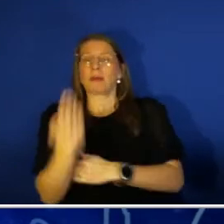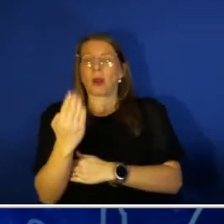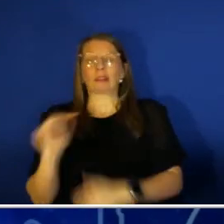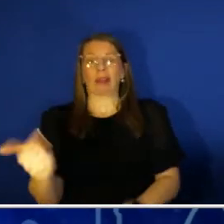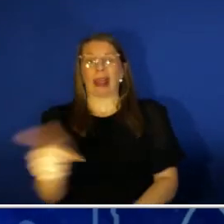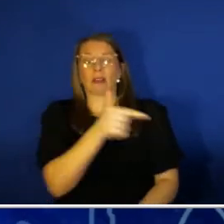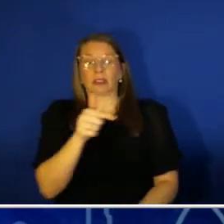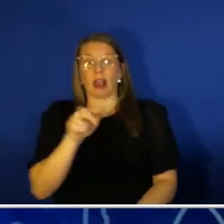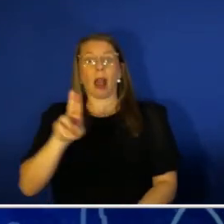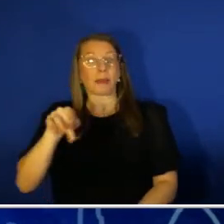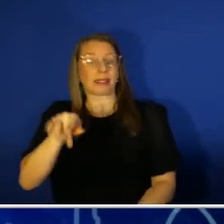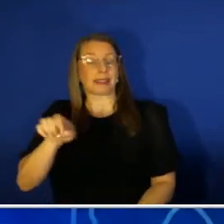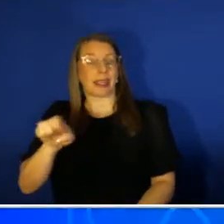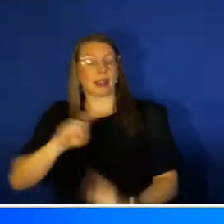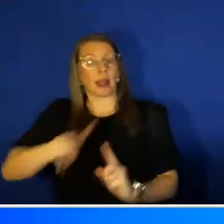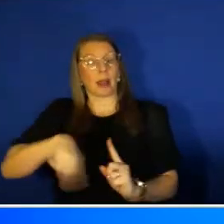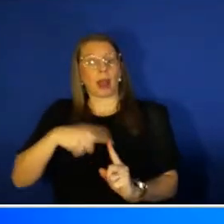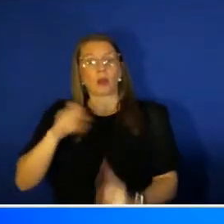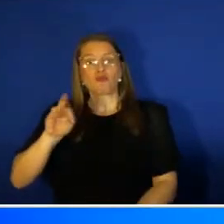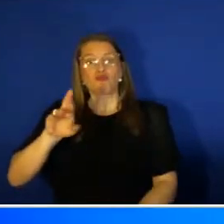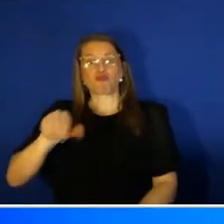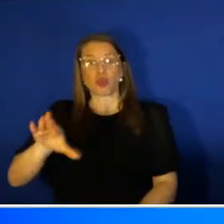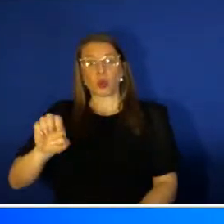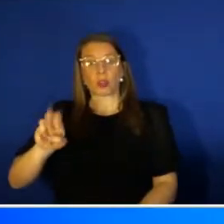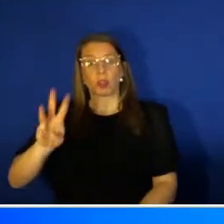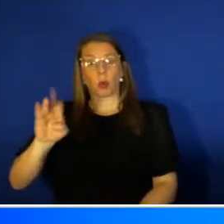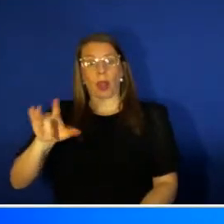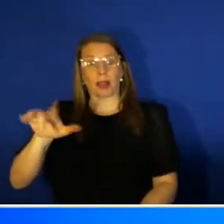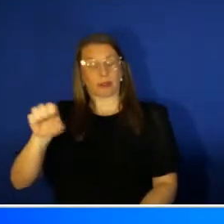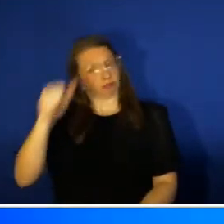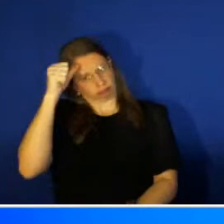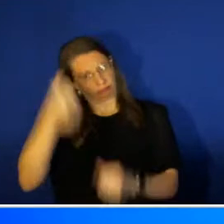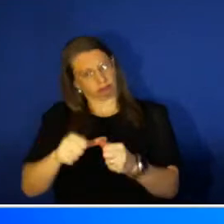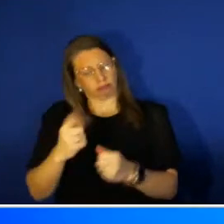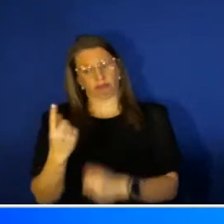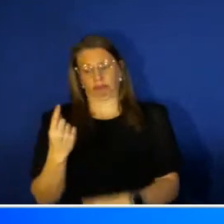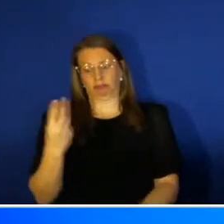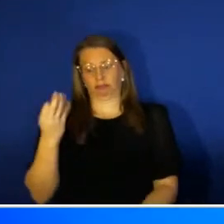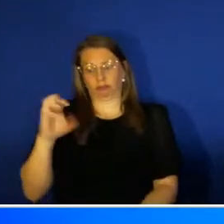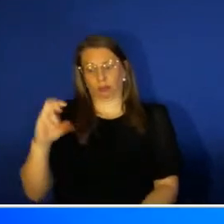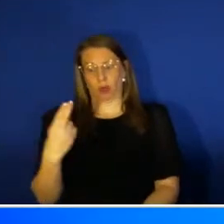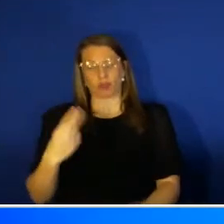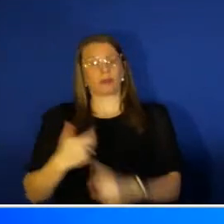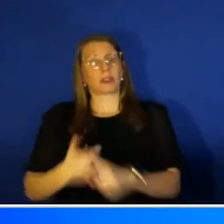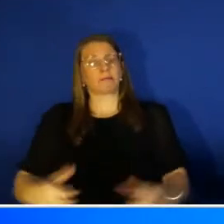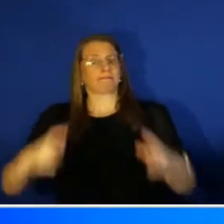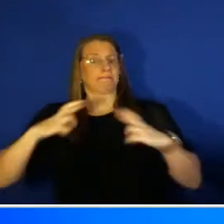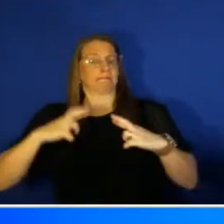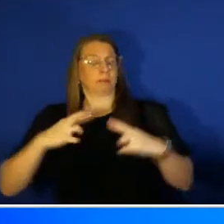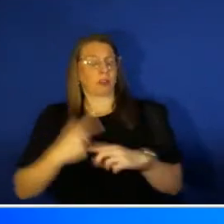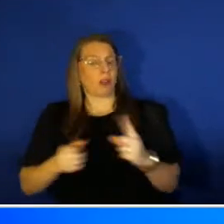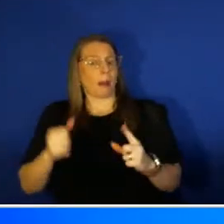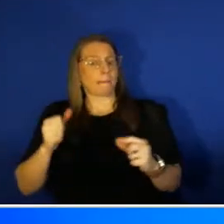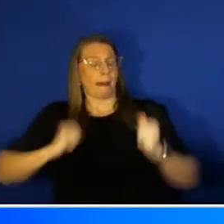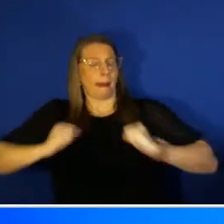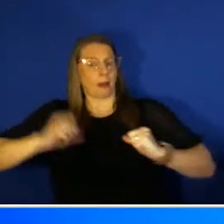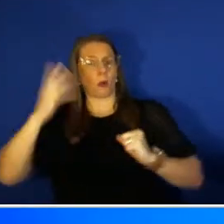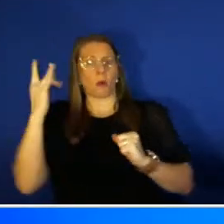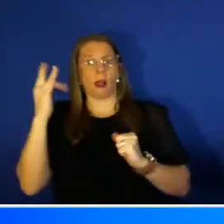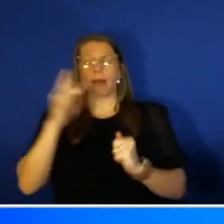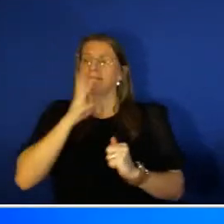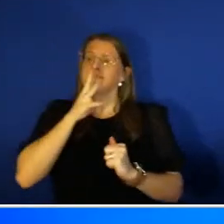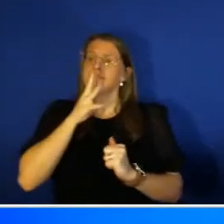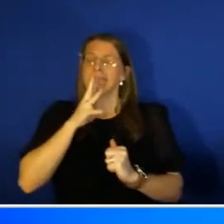update on actor Bruce Willis. You may recall last March, the 67-year-old star retired from acting due to a speaking disorder